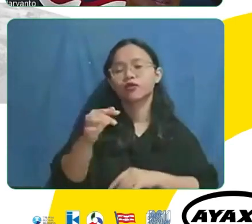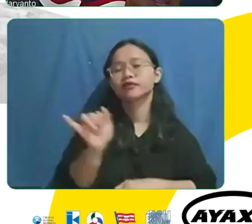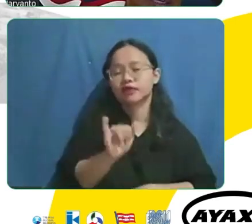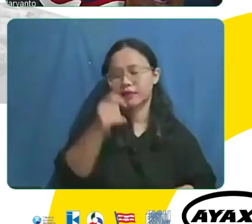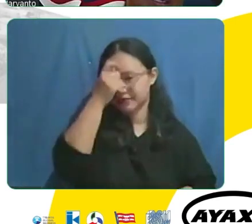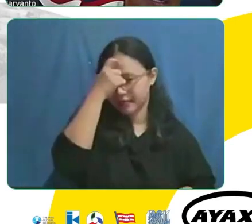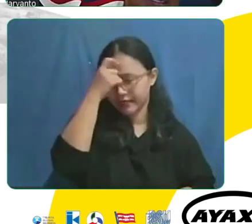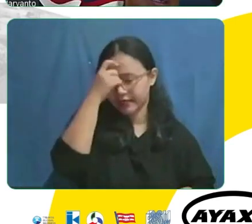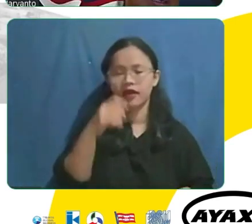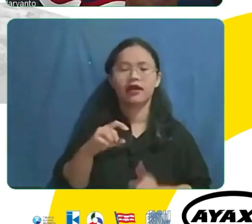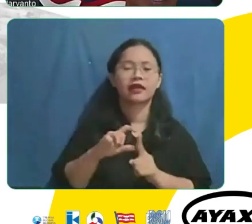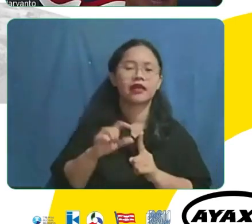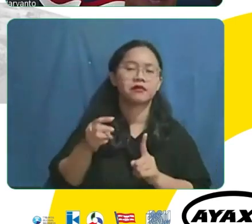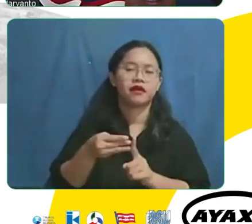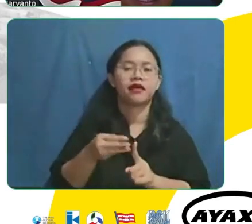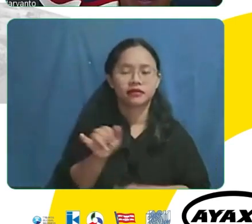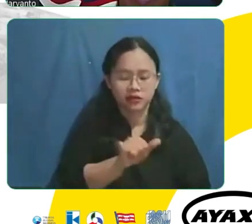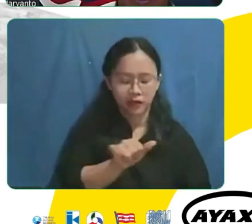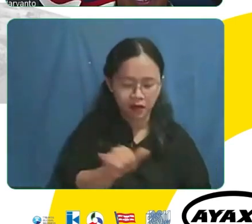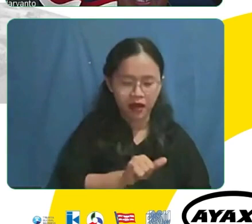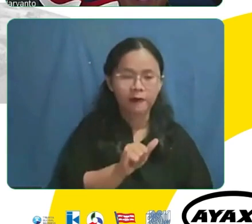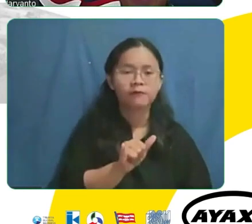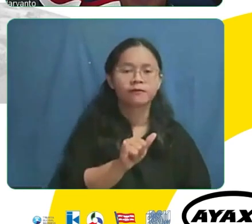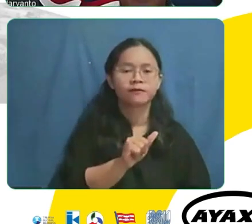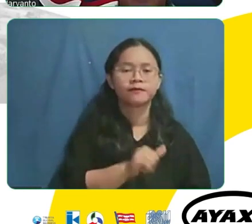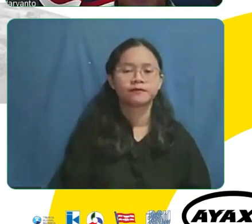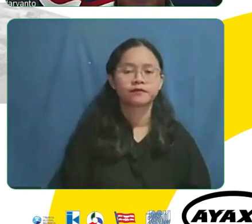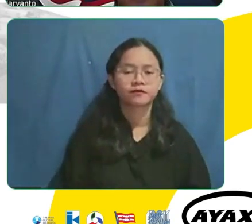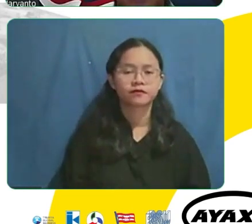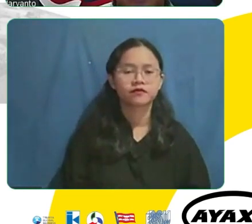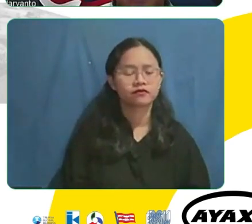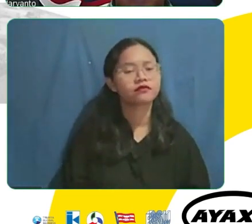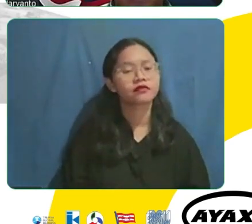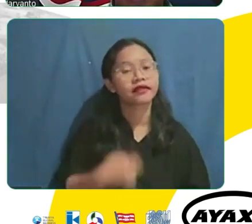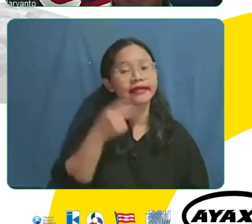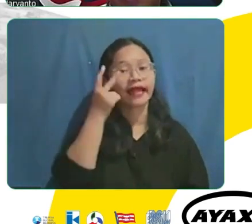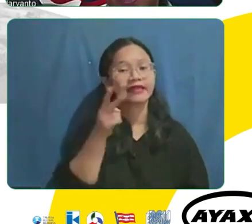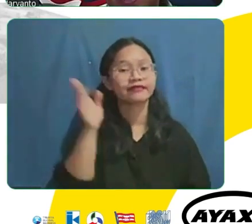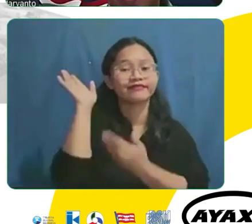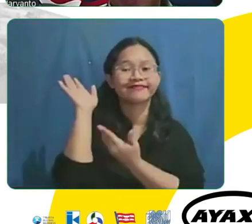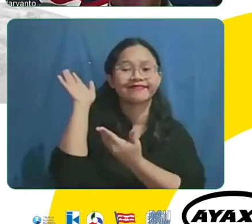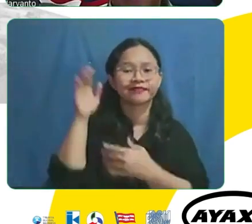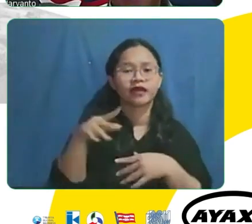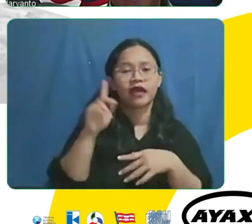in the grouping in the certain area, as well as when we see in the